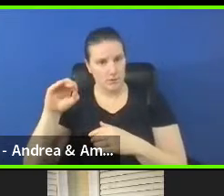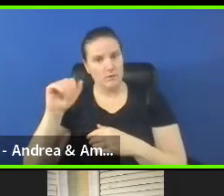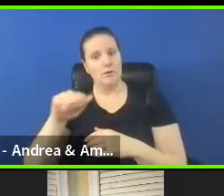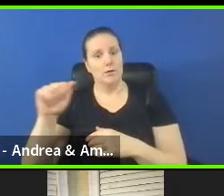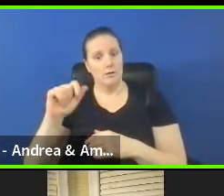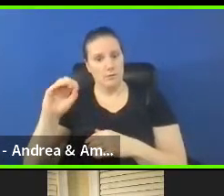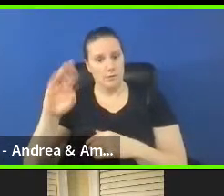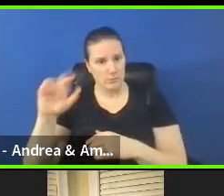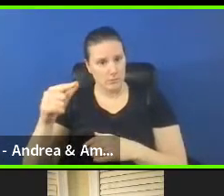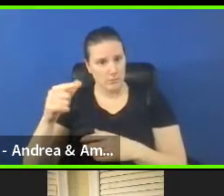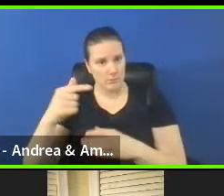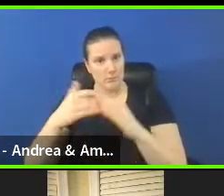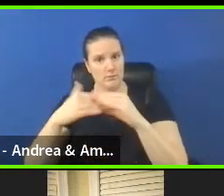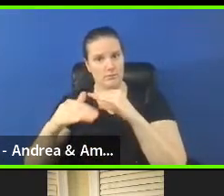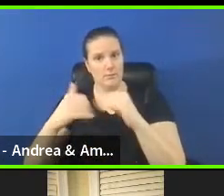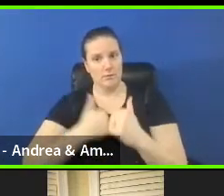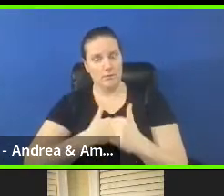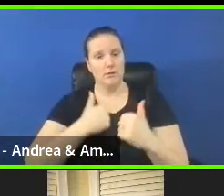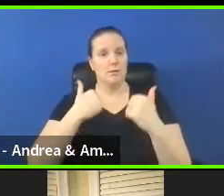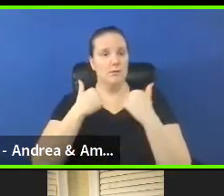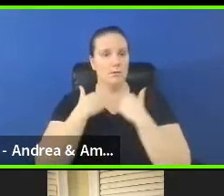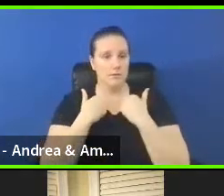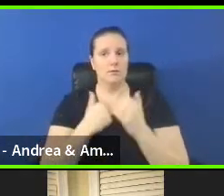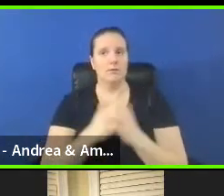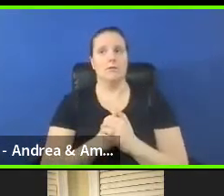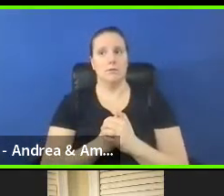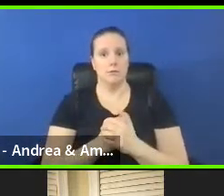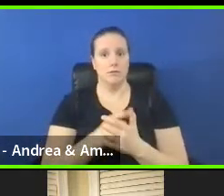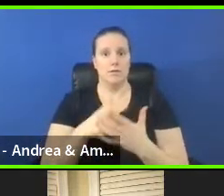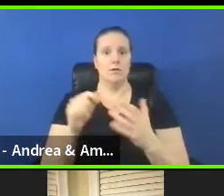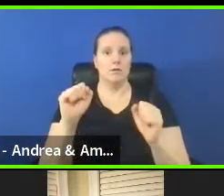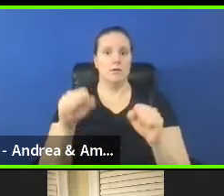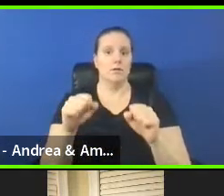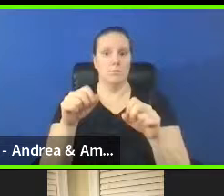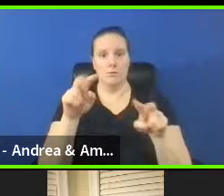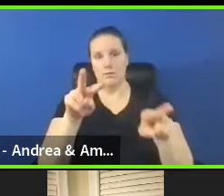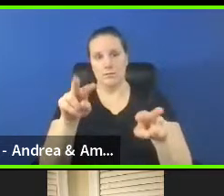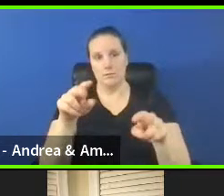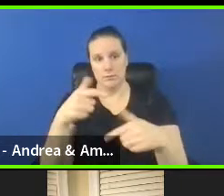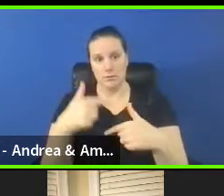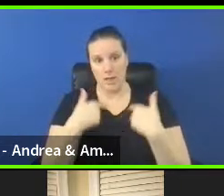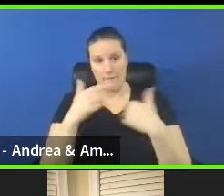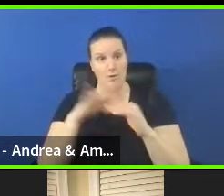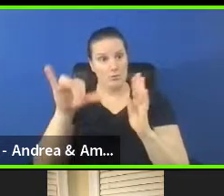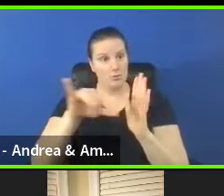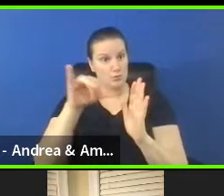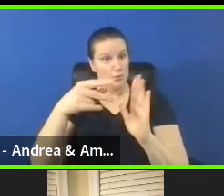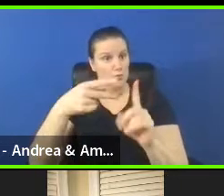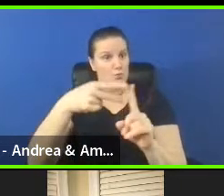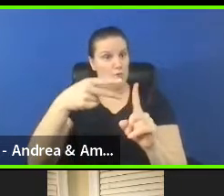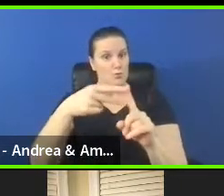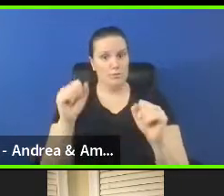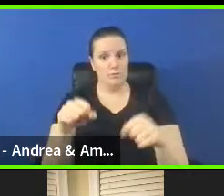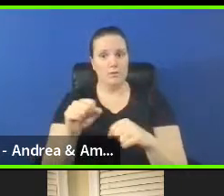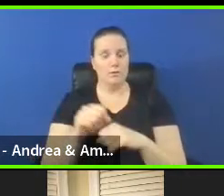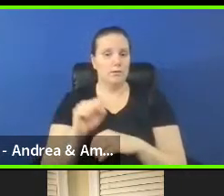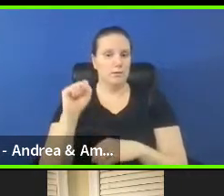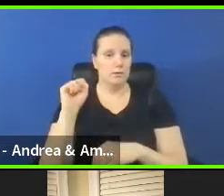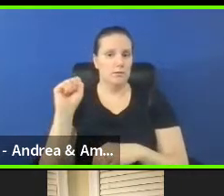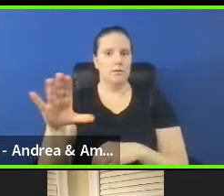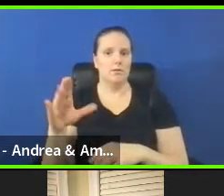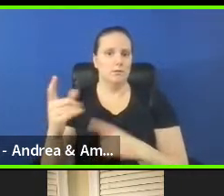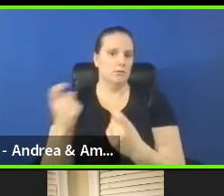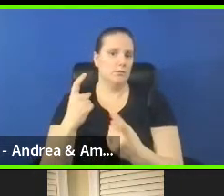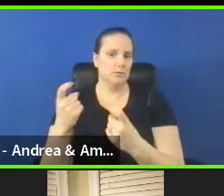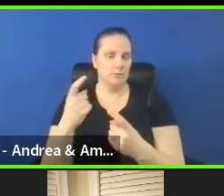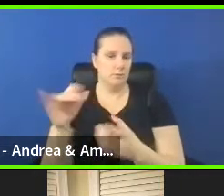info@interstatebridge.org email address. And they can also watch live on YouTube, and they can send questions post the